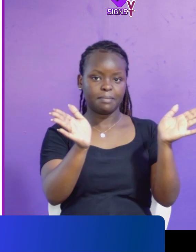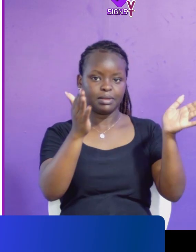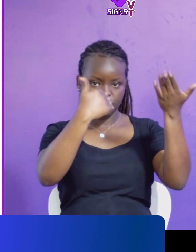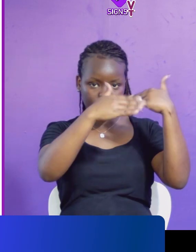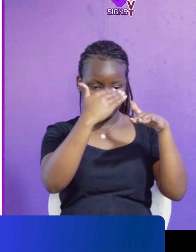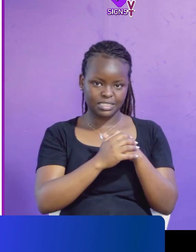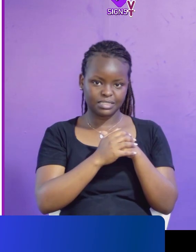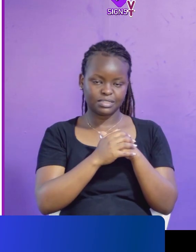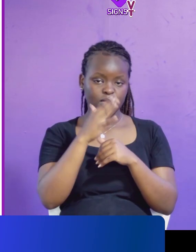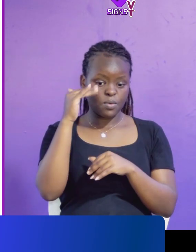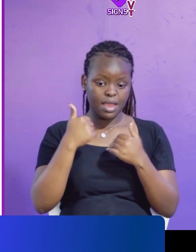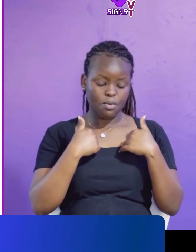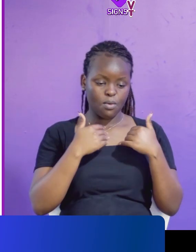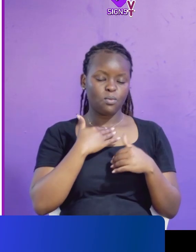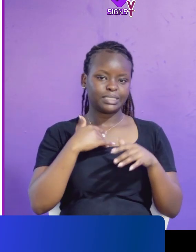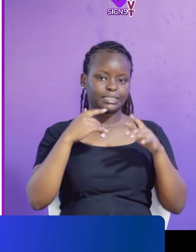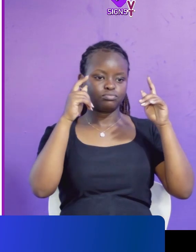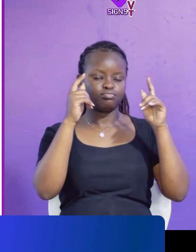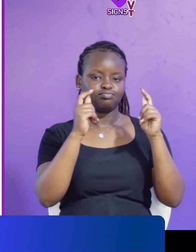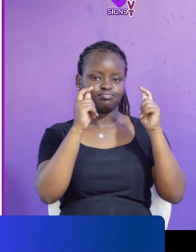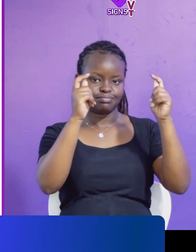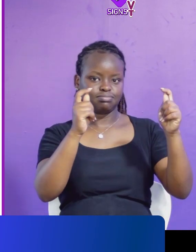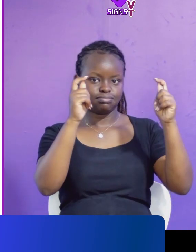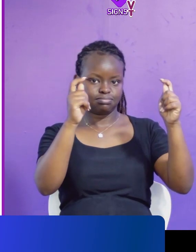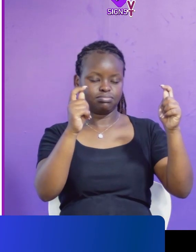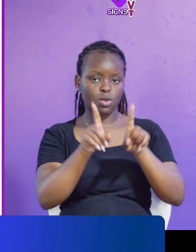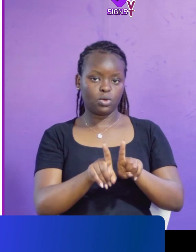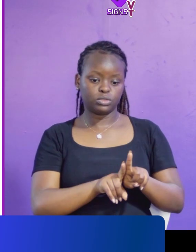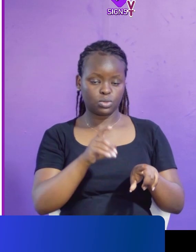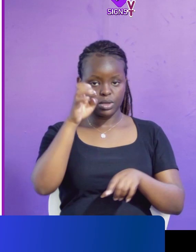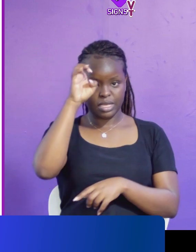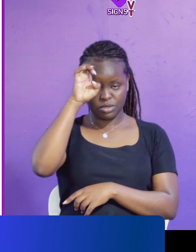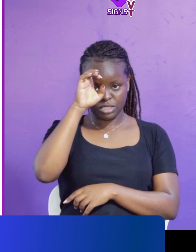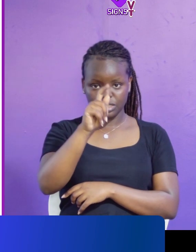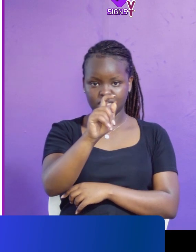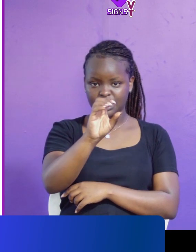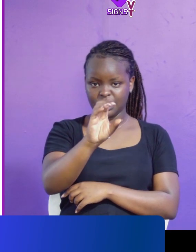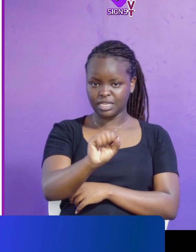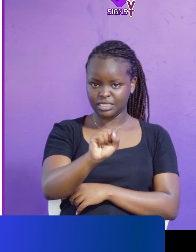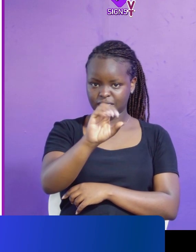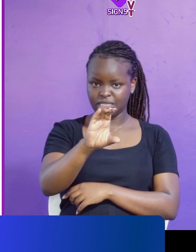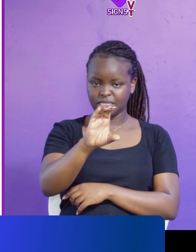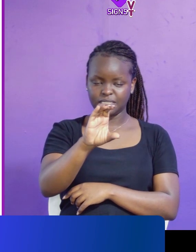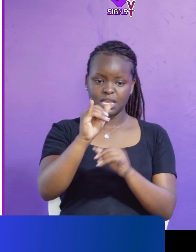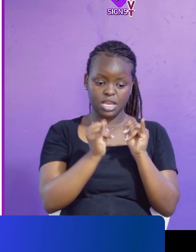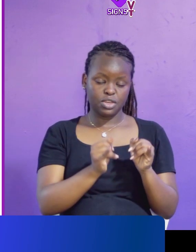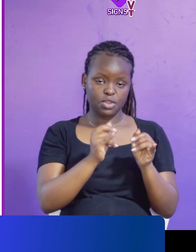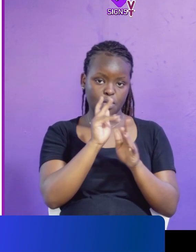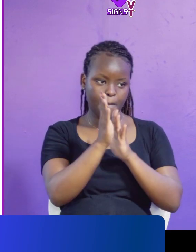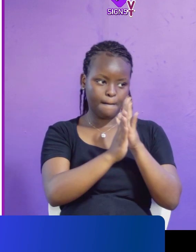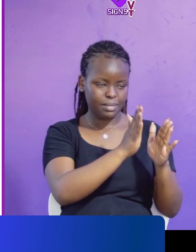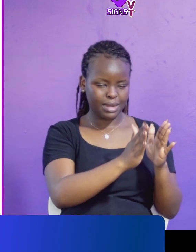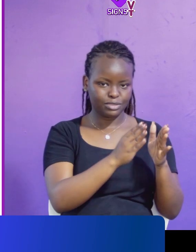set to strike. And also education, TSC's new plan to end junior school turf